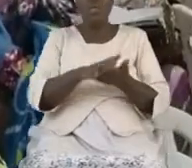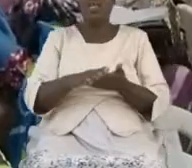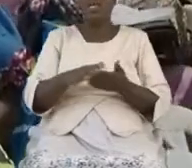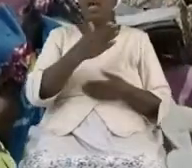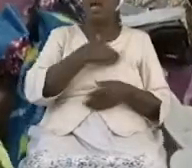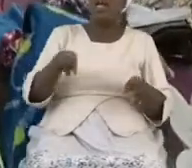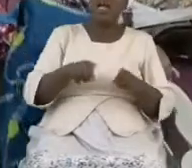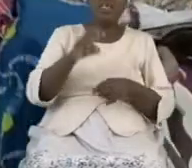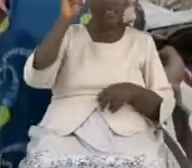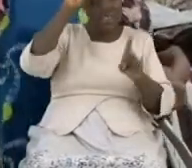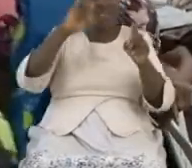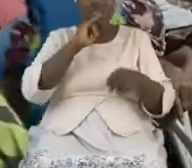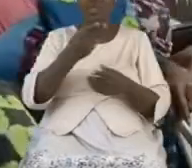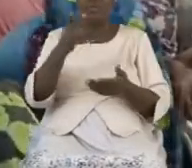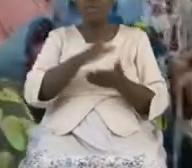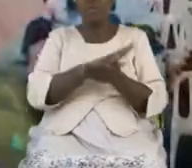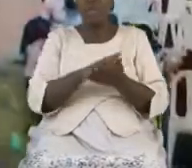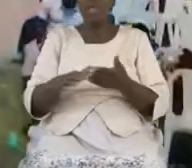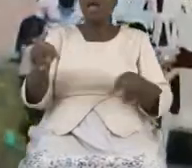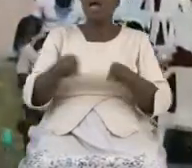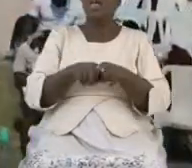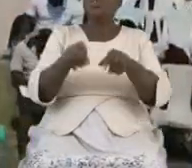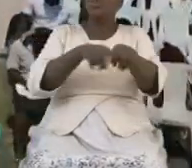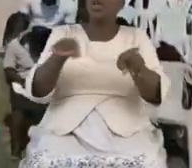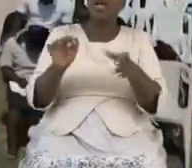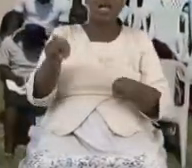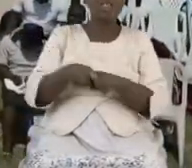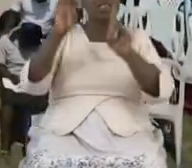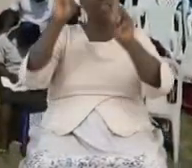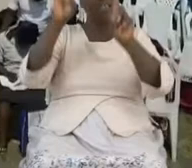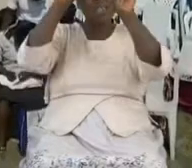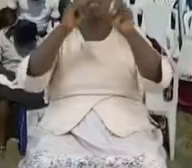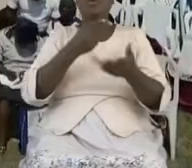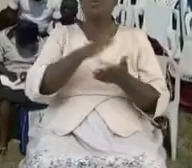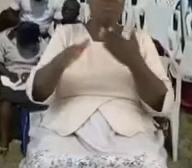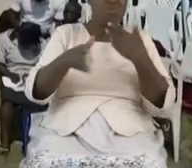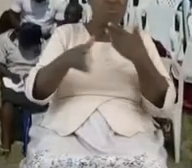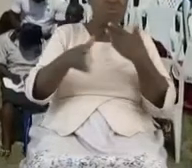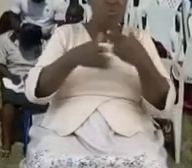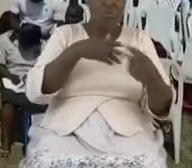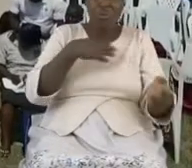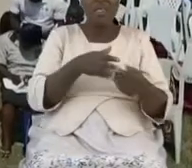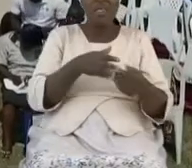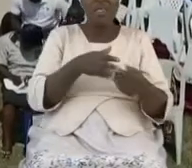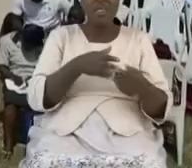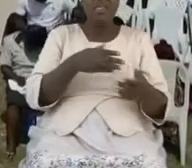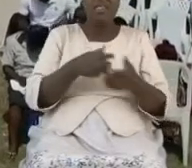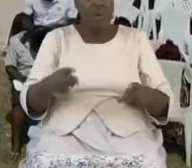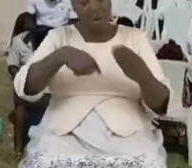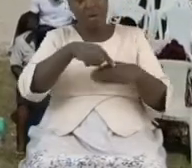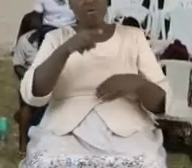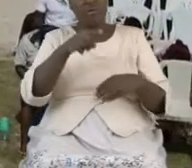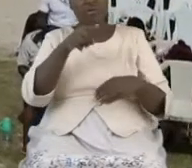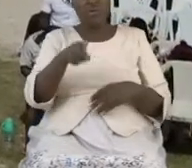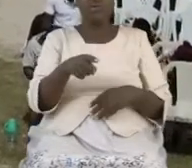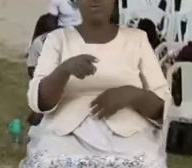holy, as long as he is holy, whatever may be happening around you,